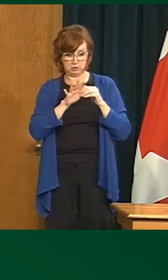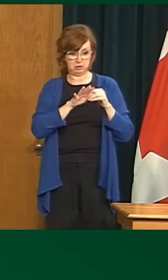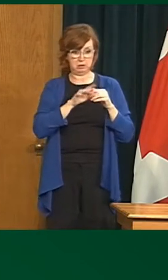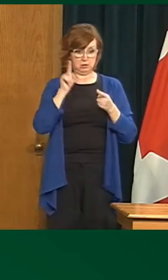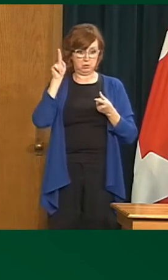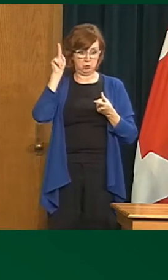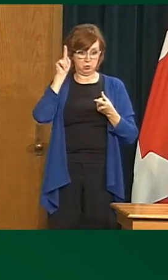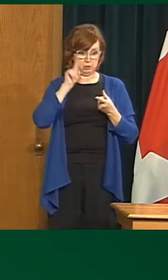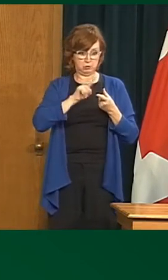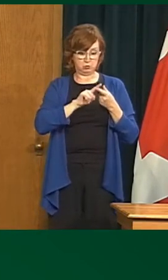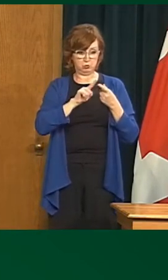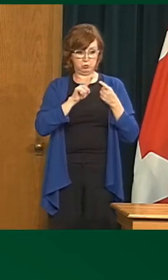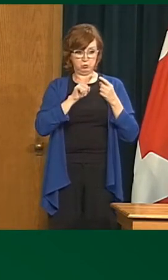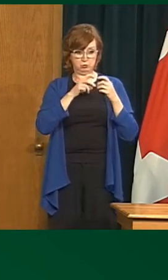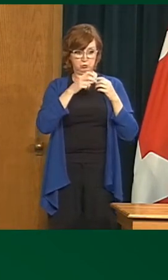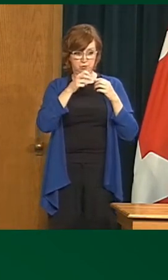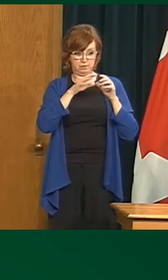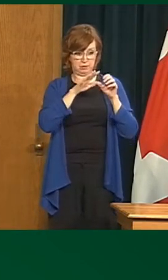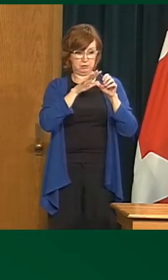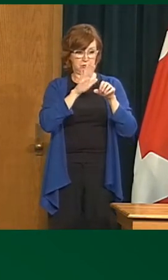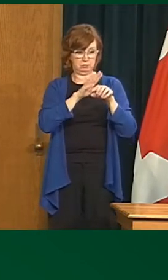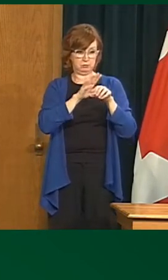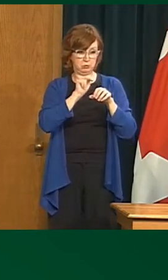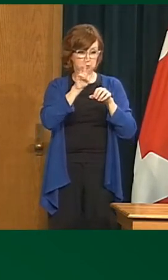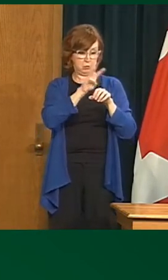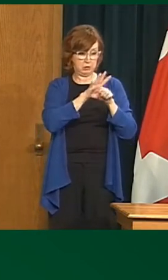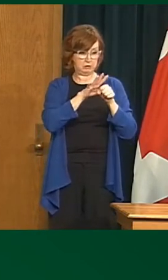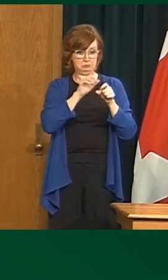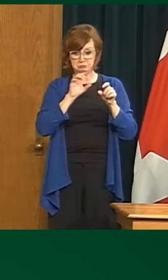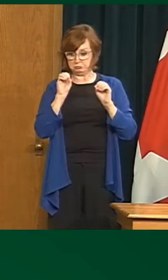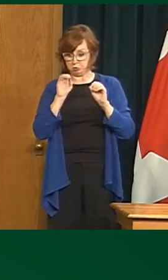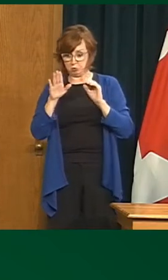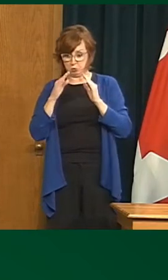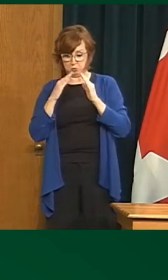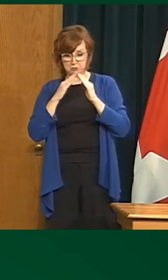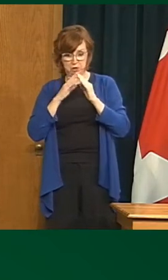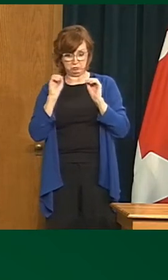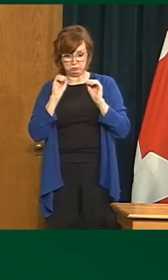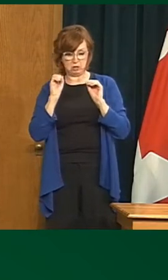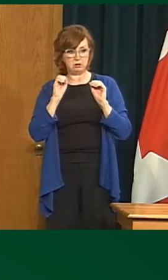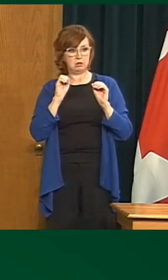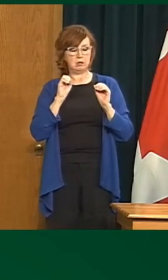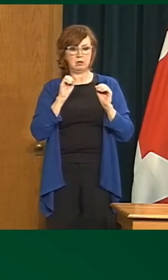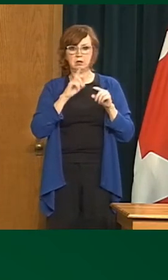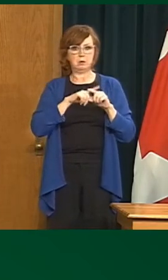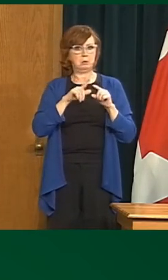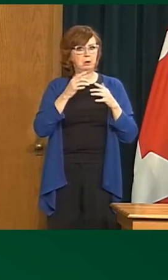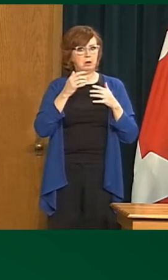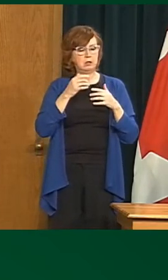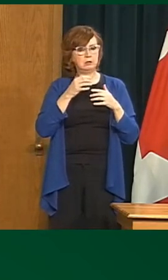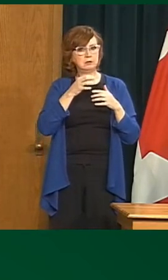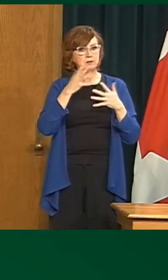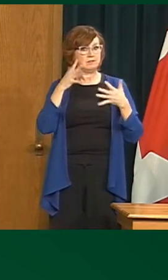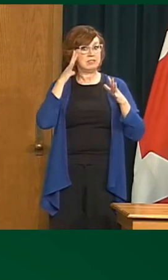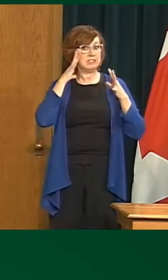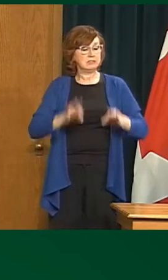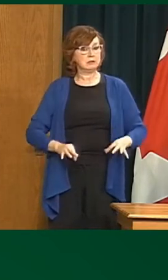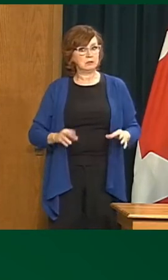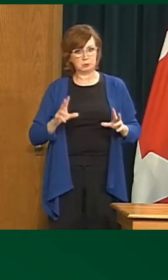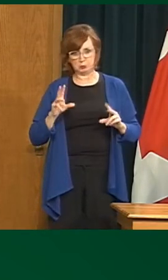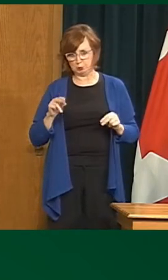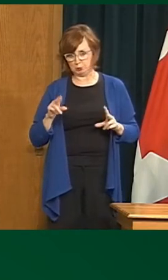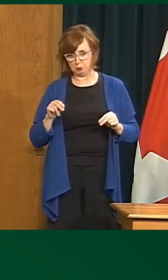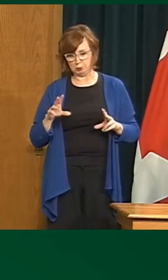those communities that aren't currently being impacted with infections. But like I said, that's days away, not previous to this